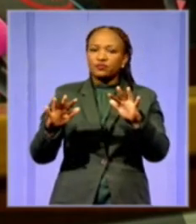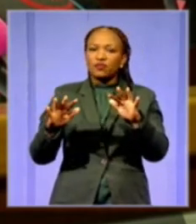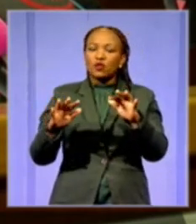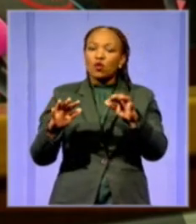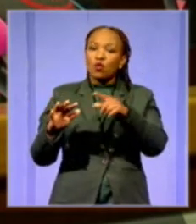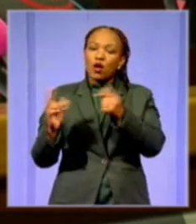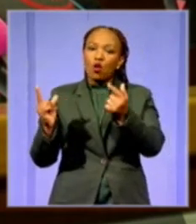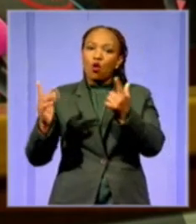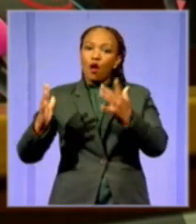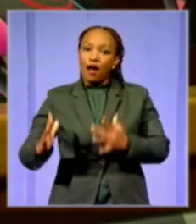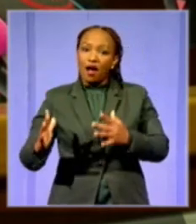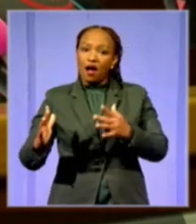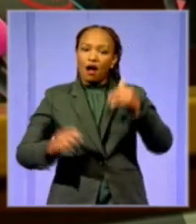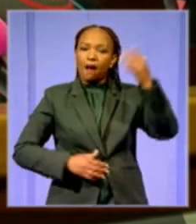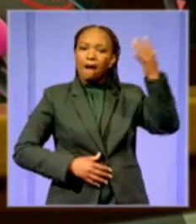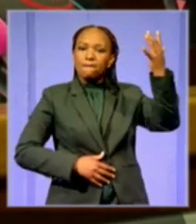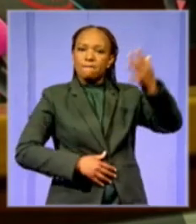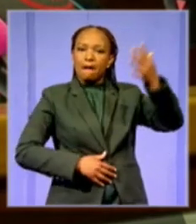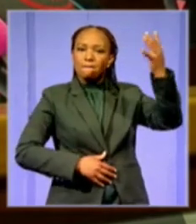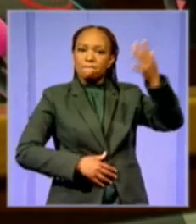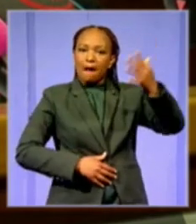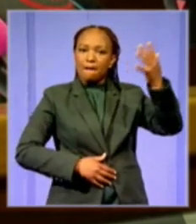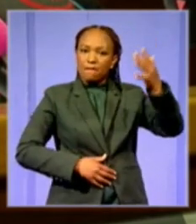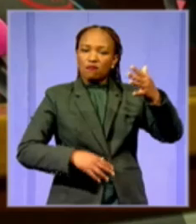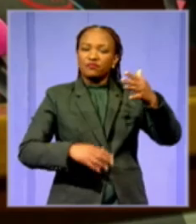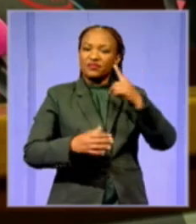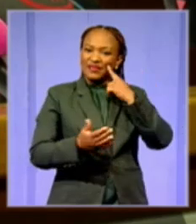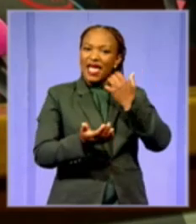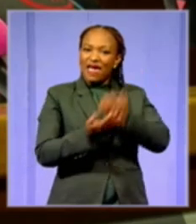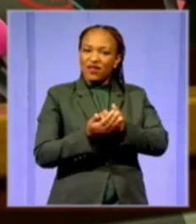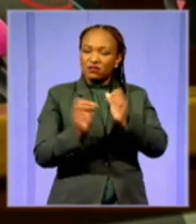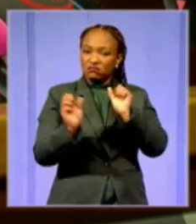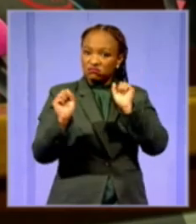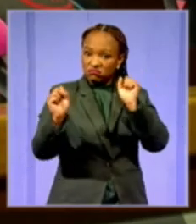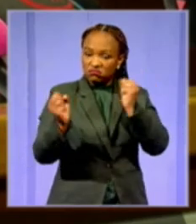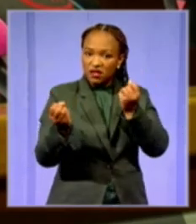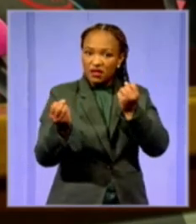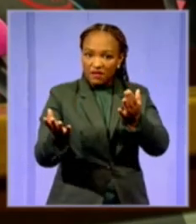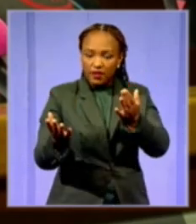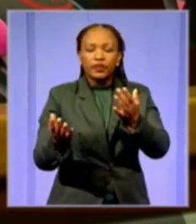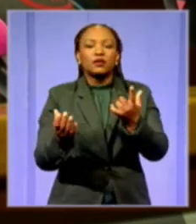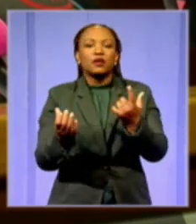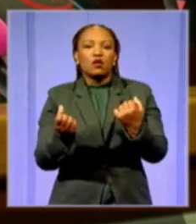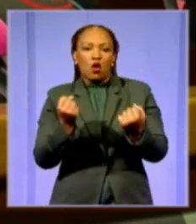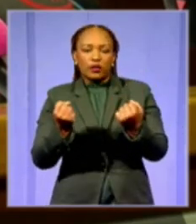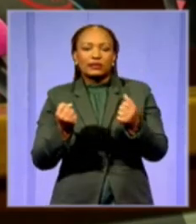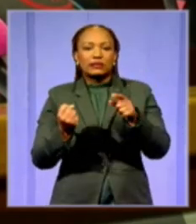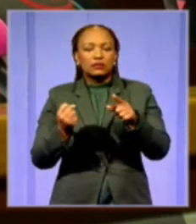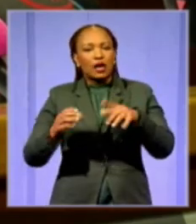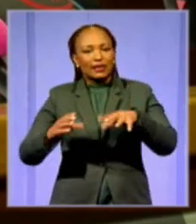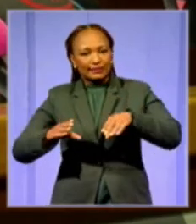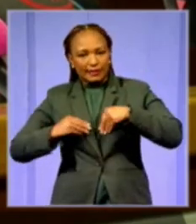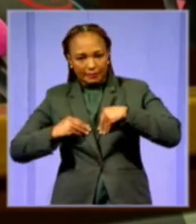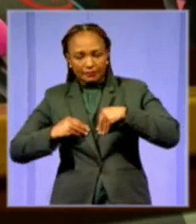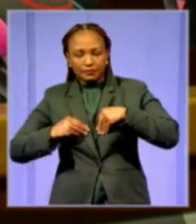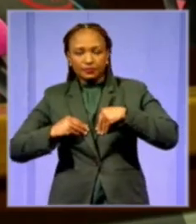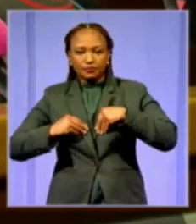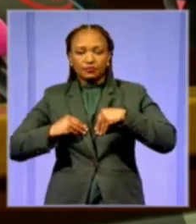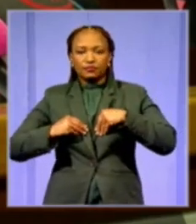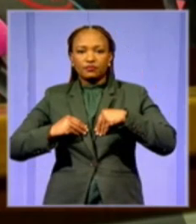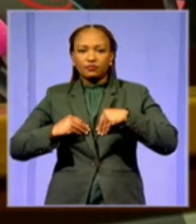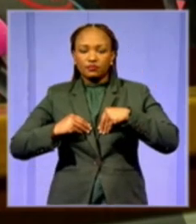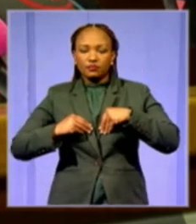provided before this court and the state therefore conceding, the court does accept then by the mere fact of that